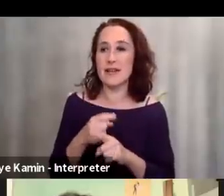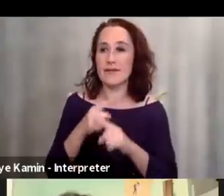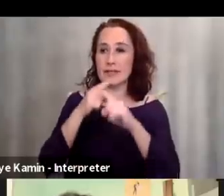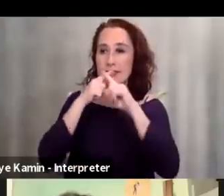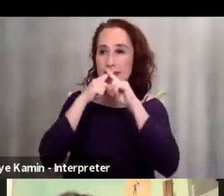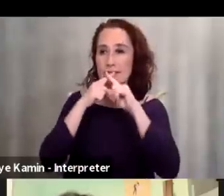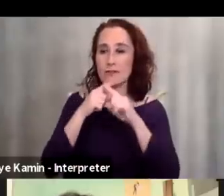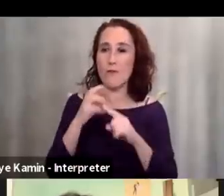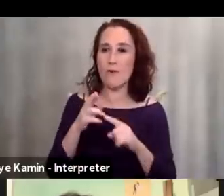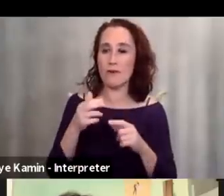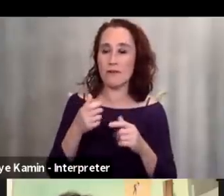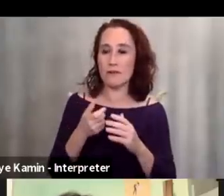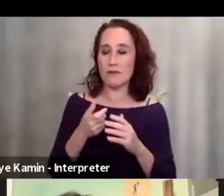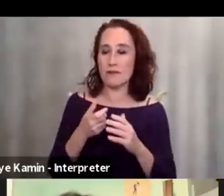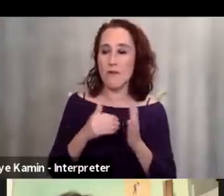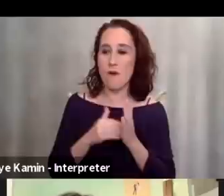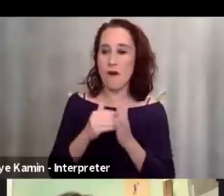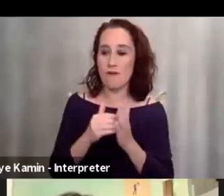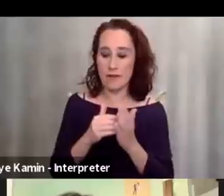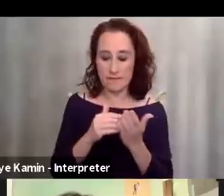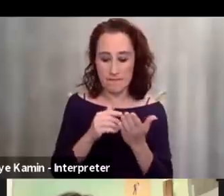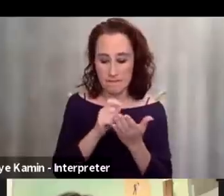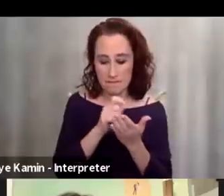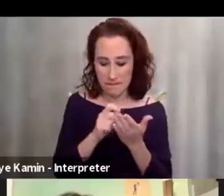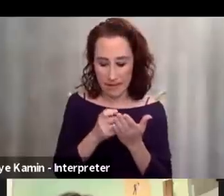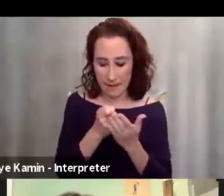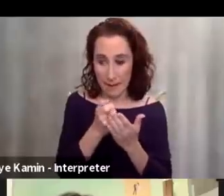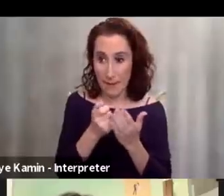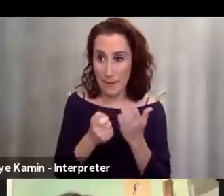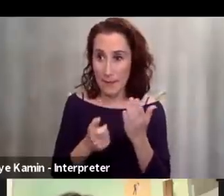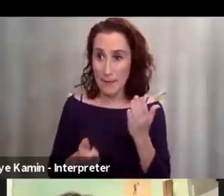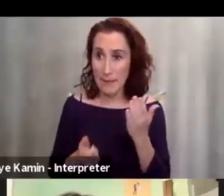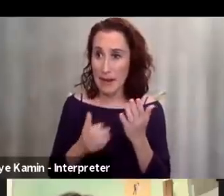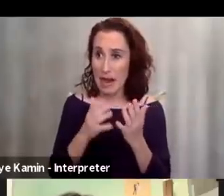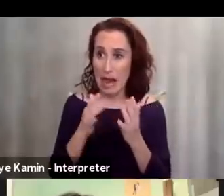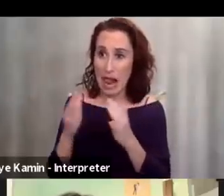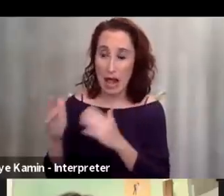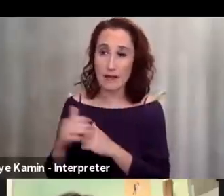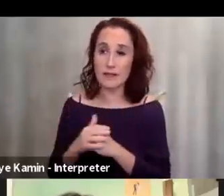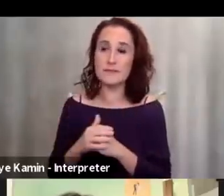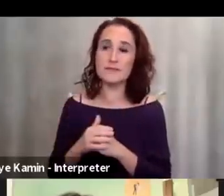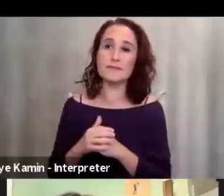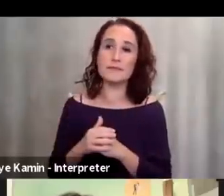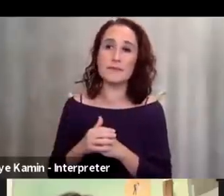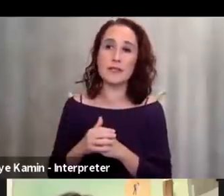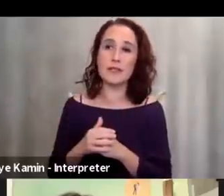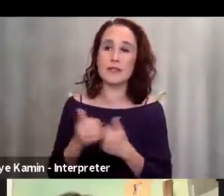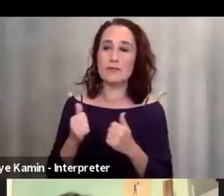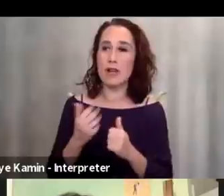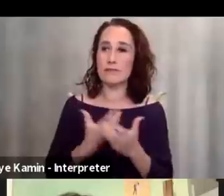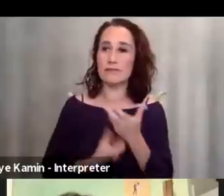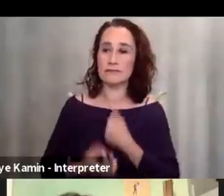And we all have an instinct, and I think this might loom larger when you're writing for